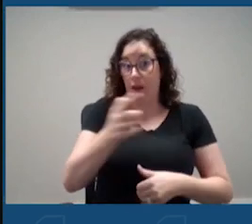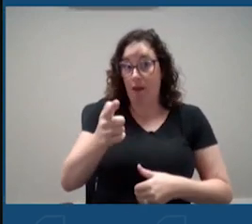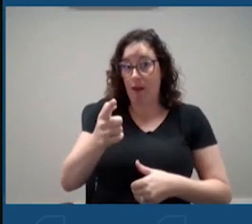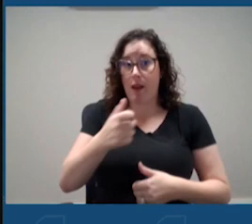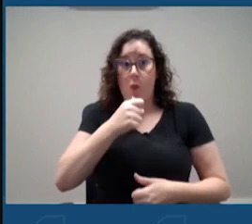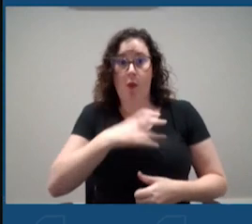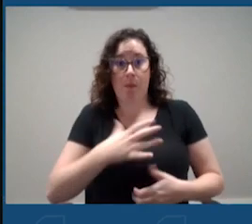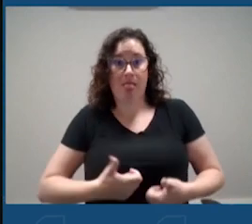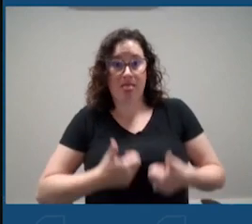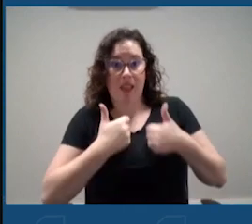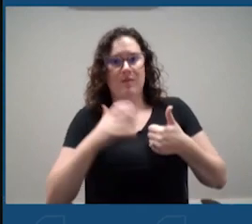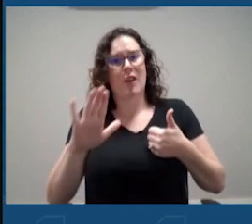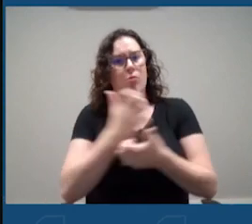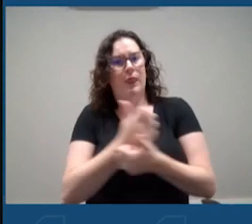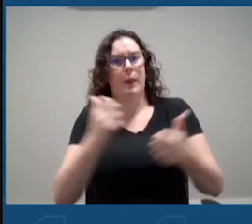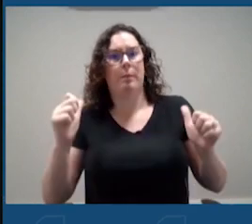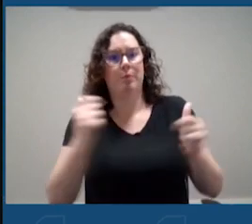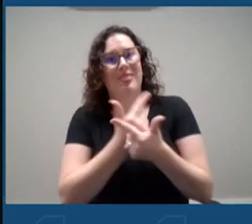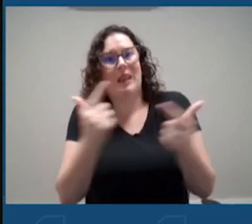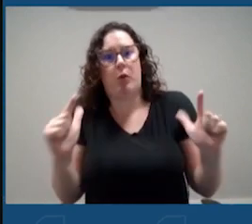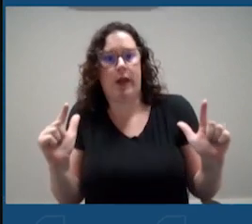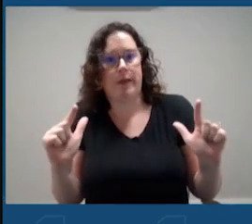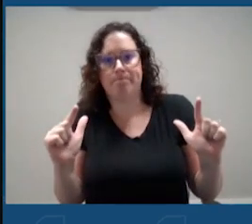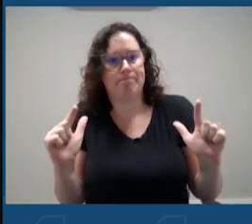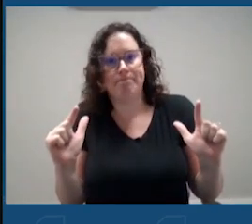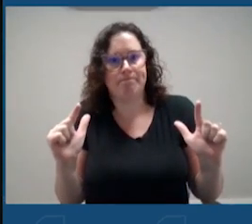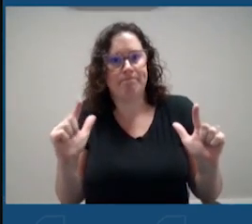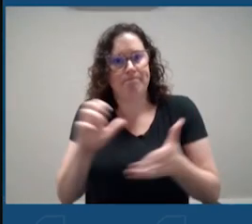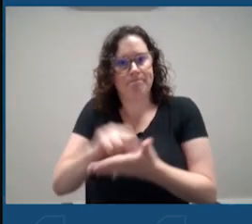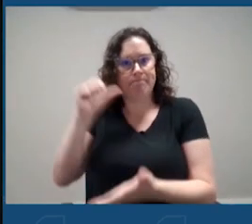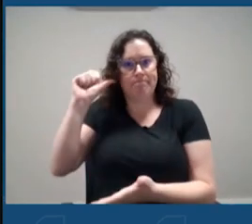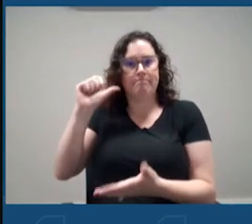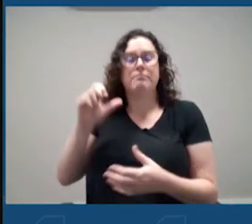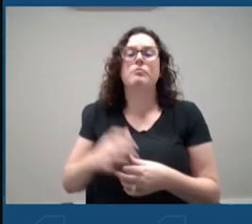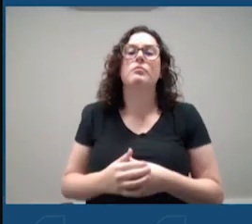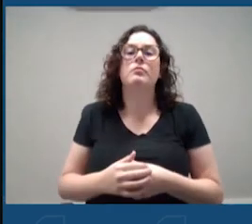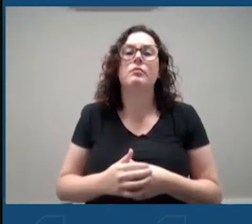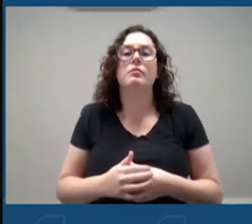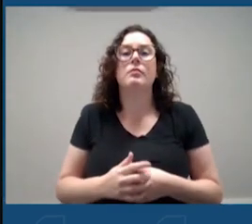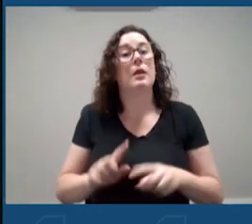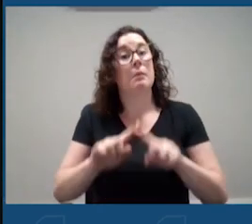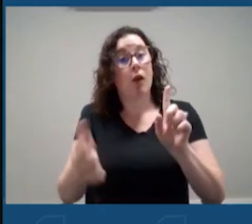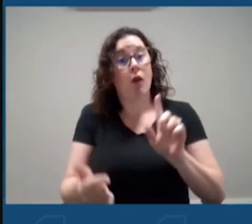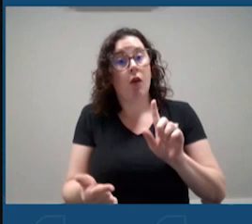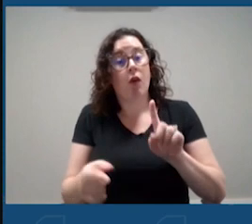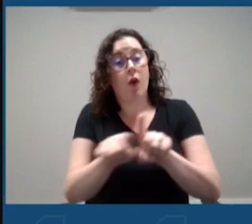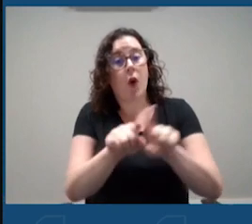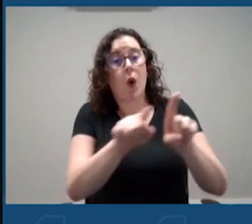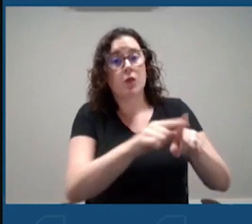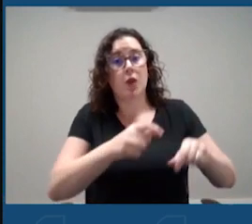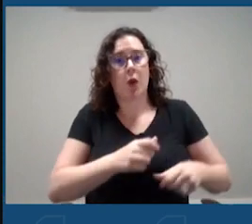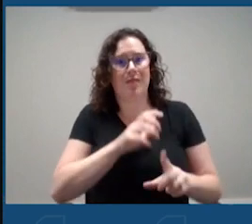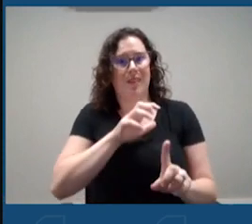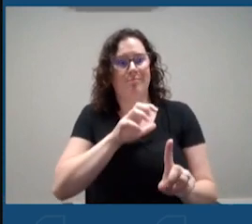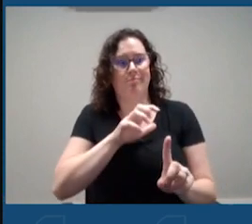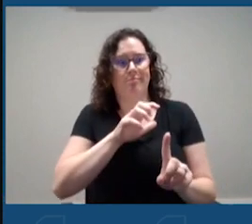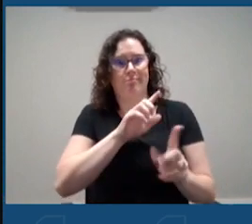that. But also the attack on the Environmental Protection Agency's